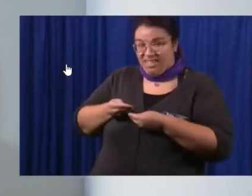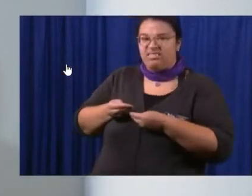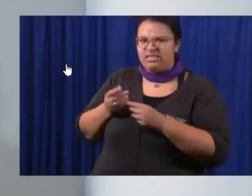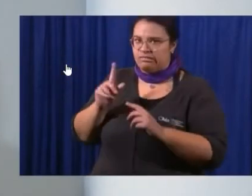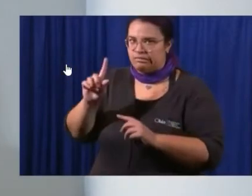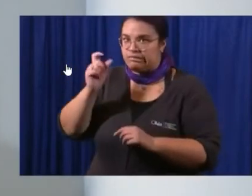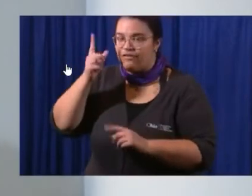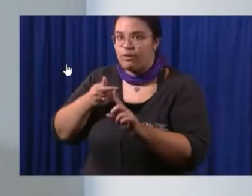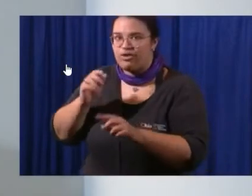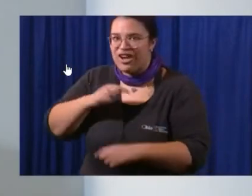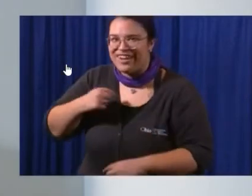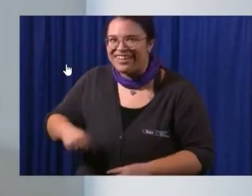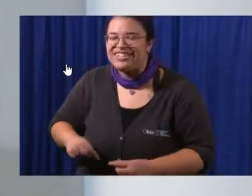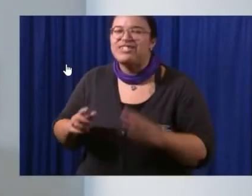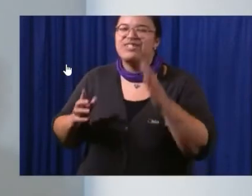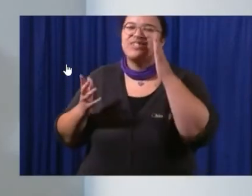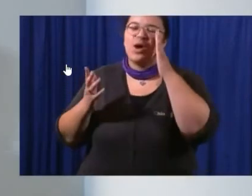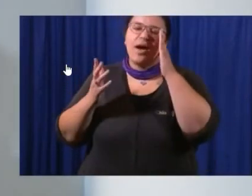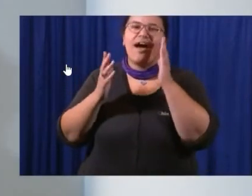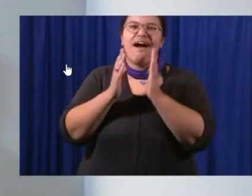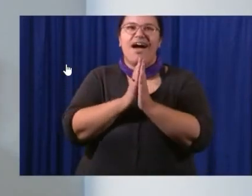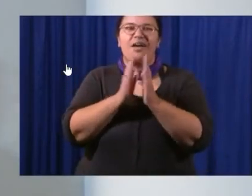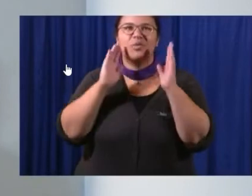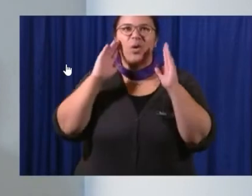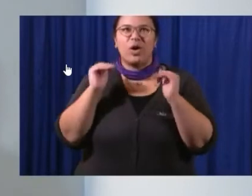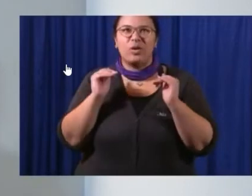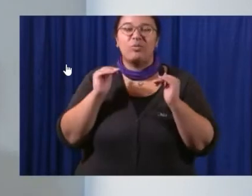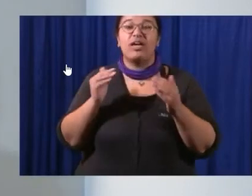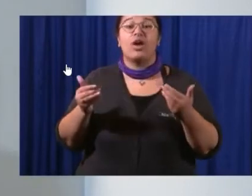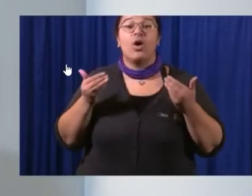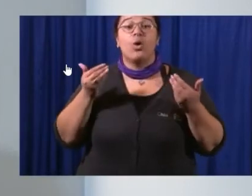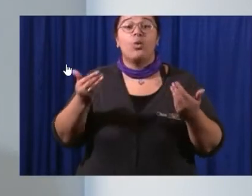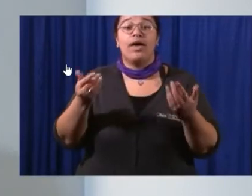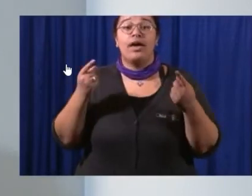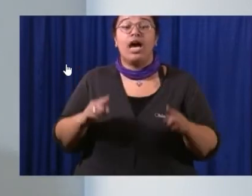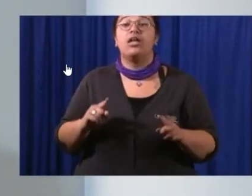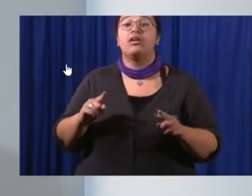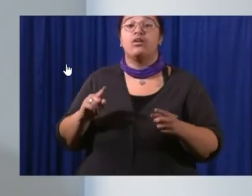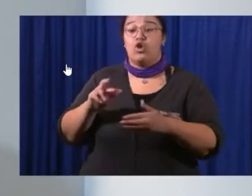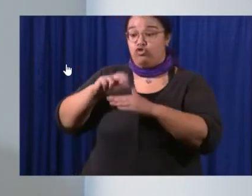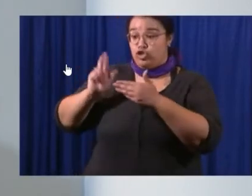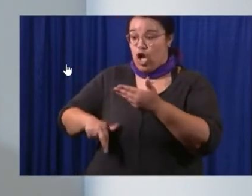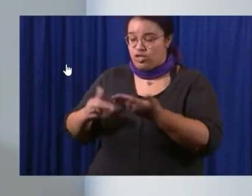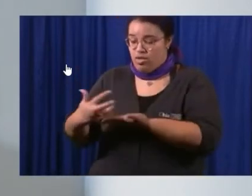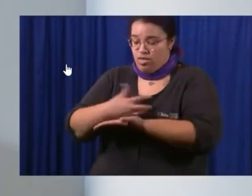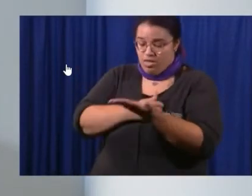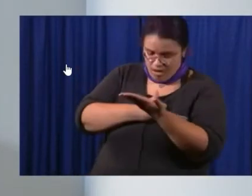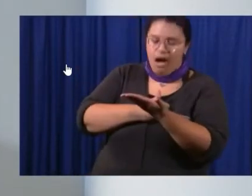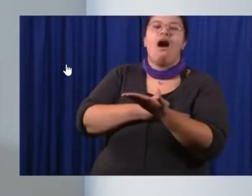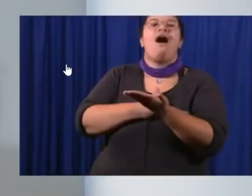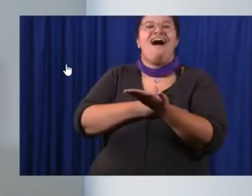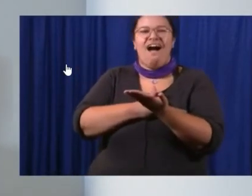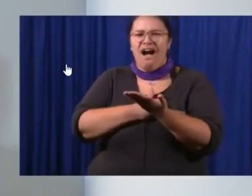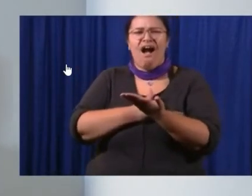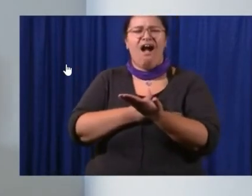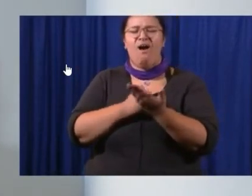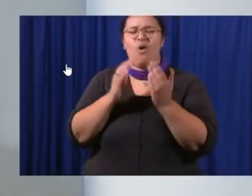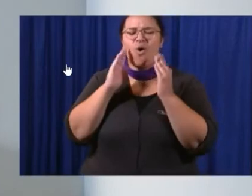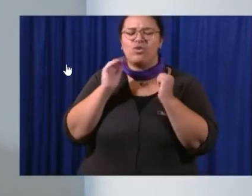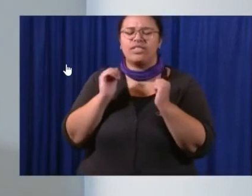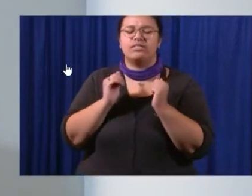Let's hope that we get better news than perhaps the data shows us right now. And when that test is done, hopefully Ohio will be in better